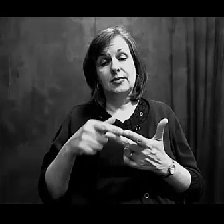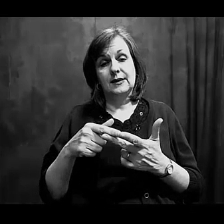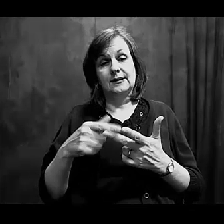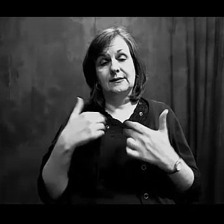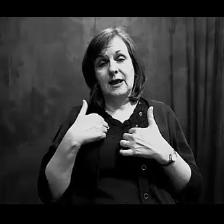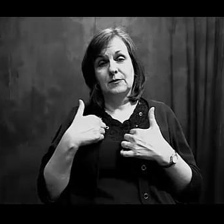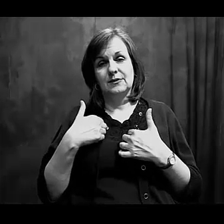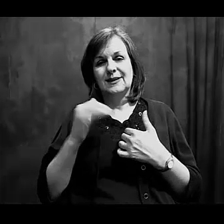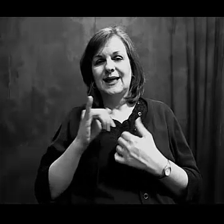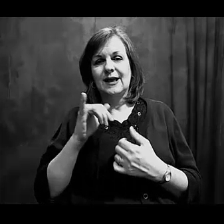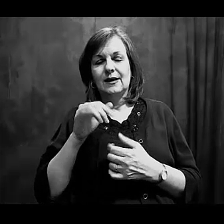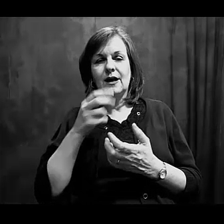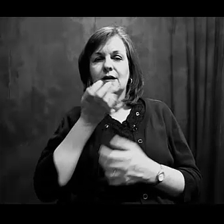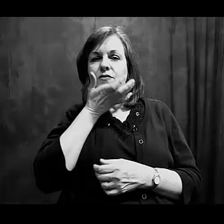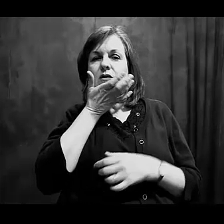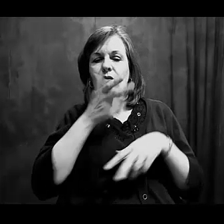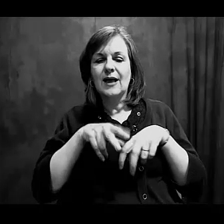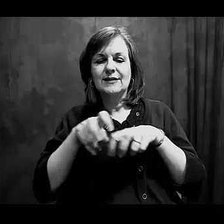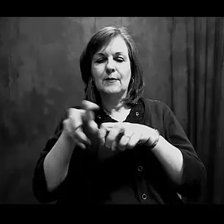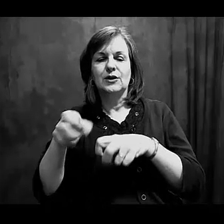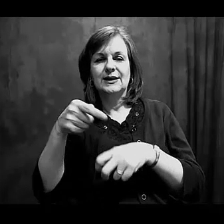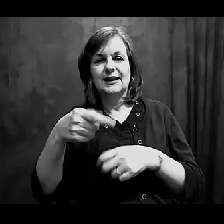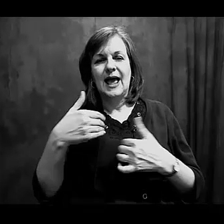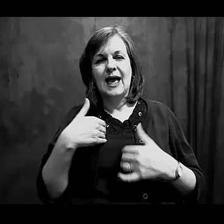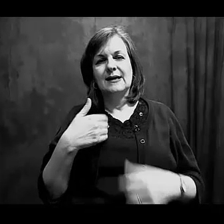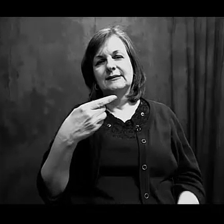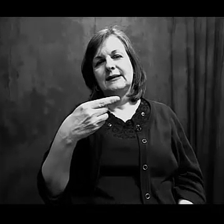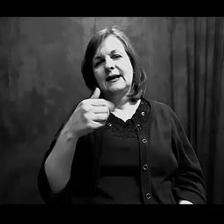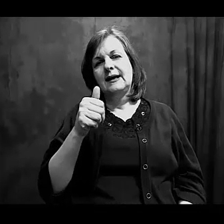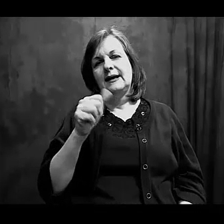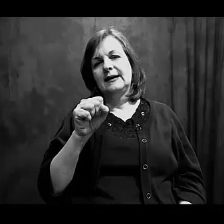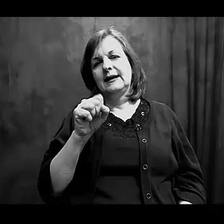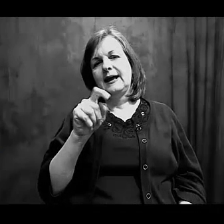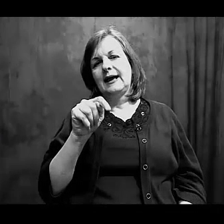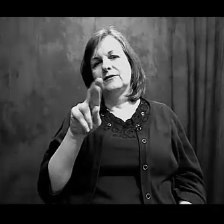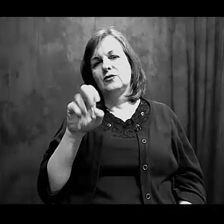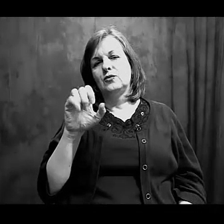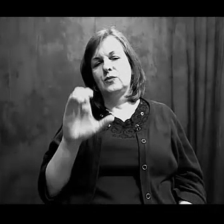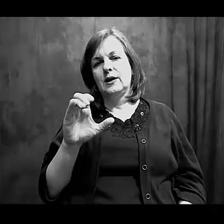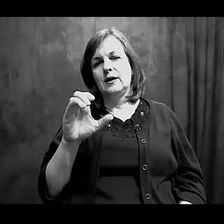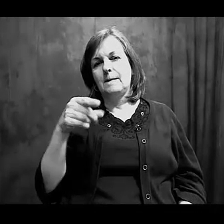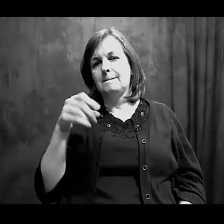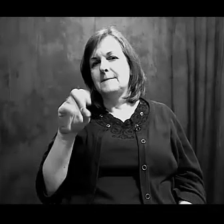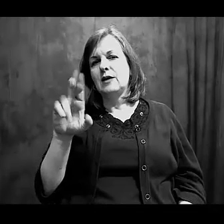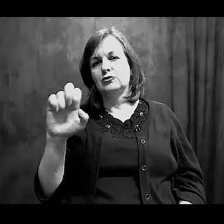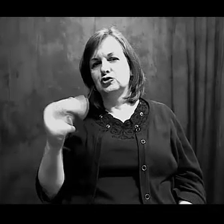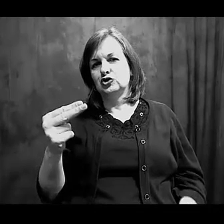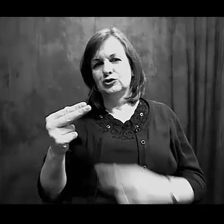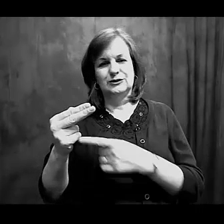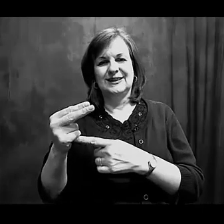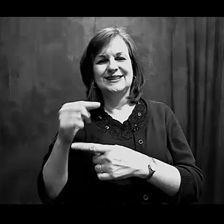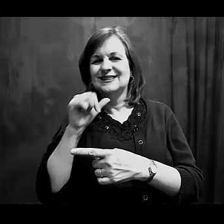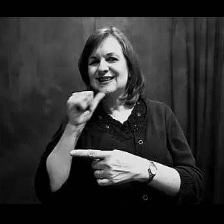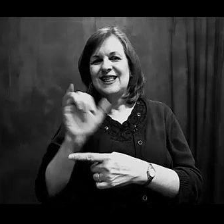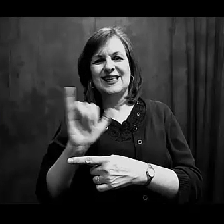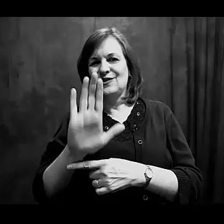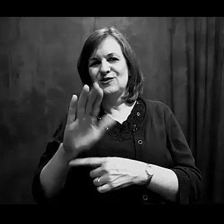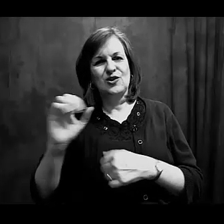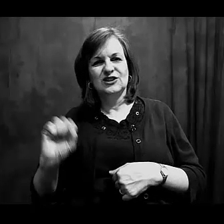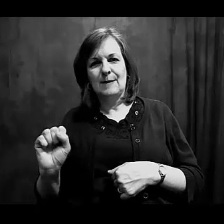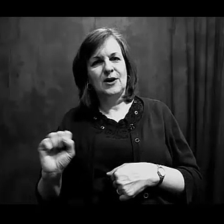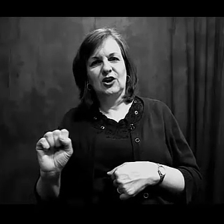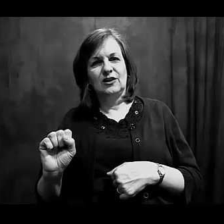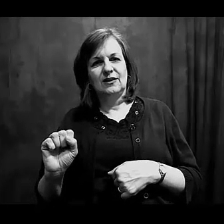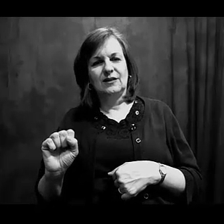these organisms, like here with our grasshopper, it has something known as a gastric pouch. This is not enough. This is not like your